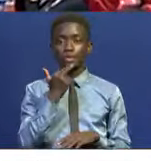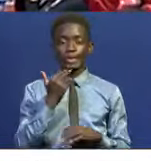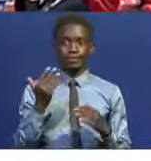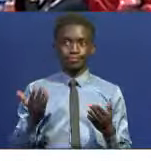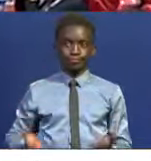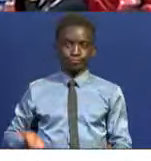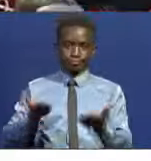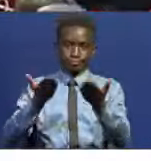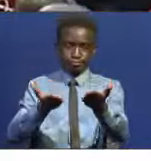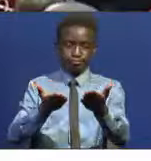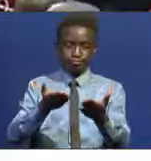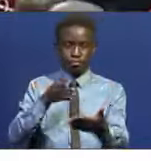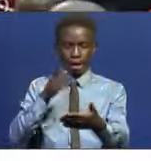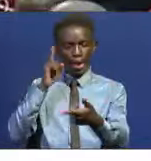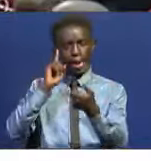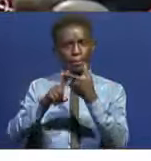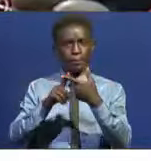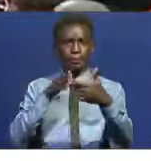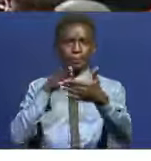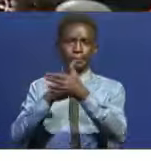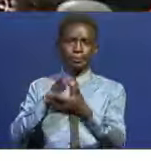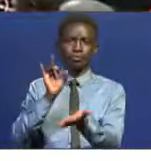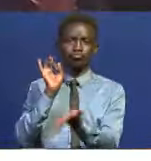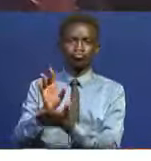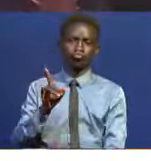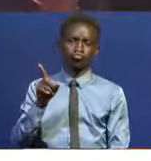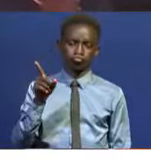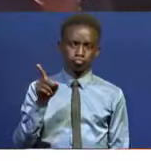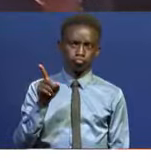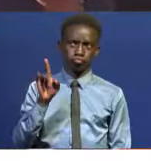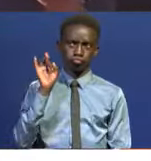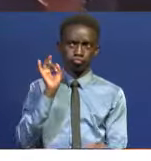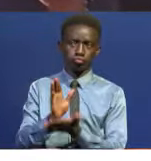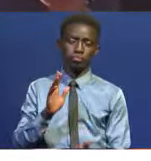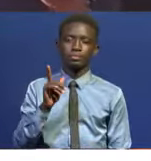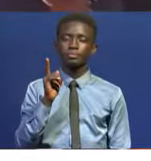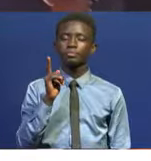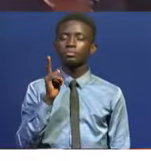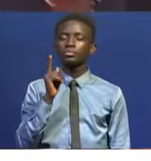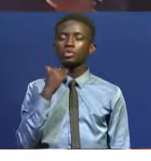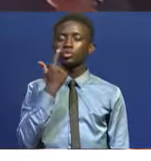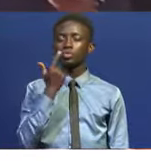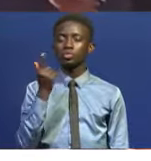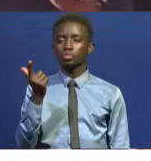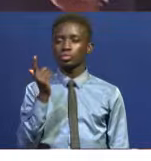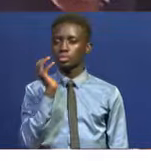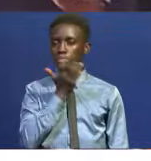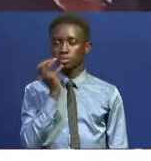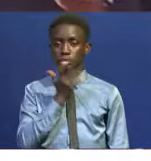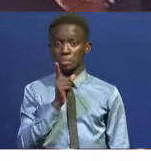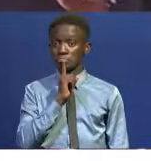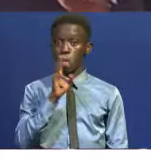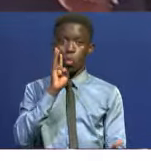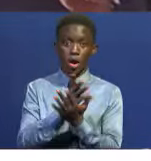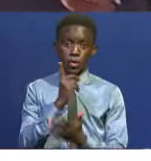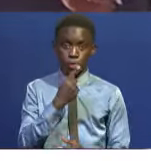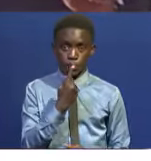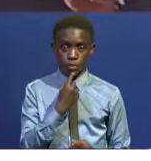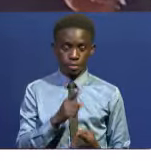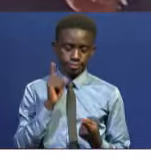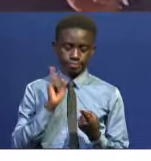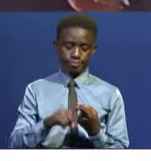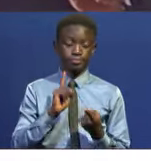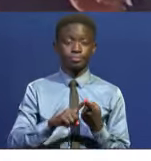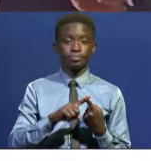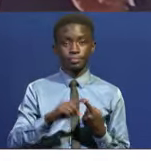the second-in-command, will call on his key witnesses, including Nairobi Governor Johnson Sakaja. Other key witnesses in